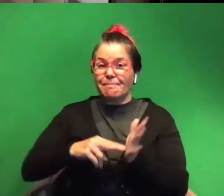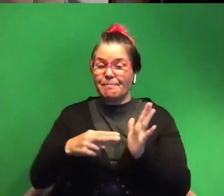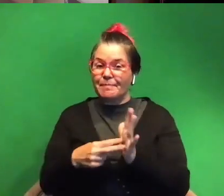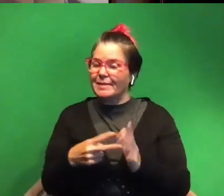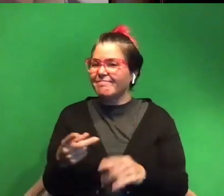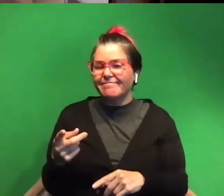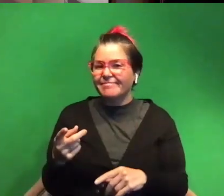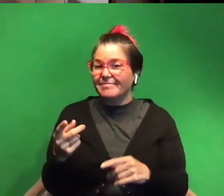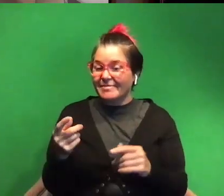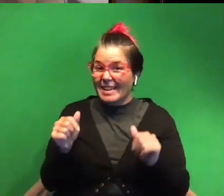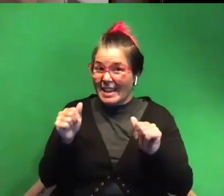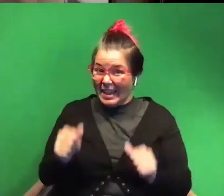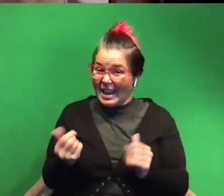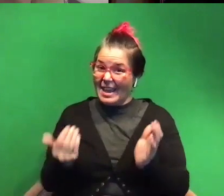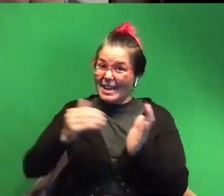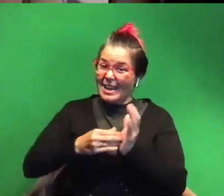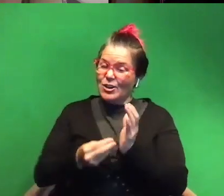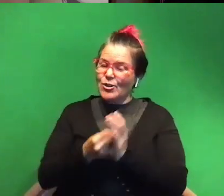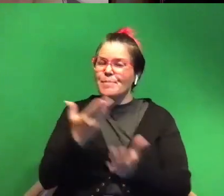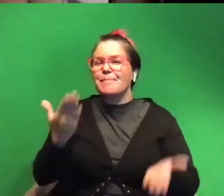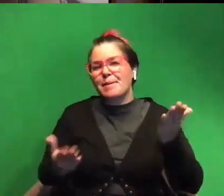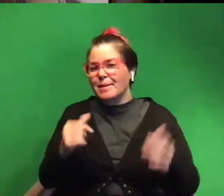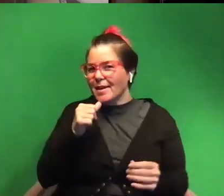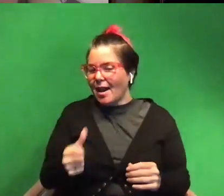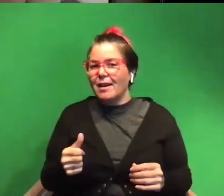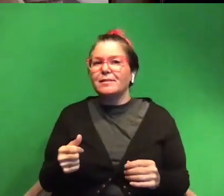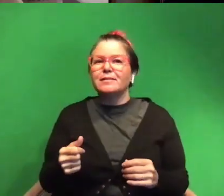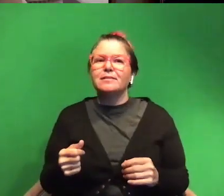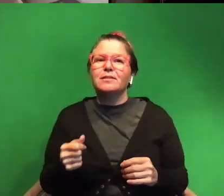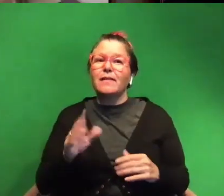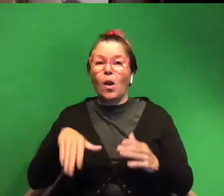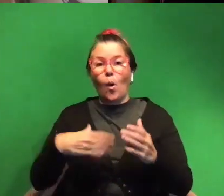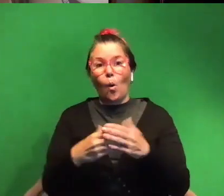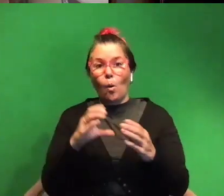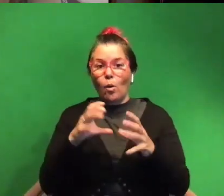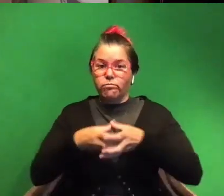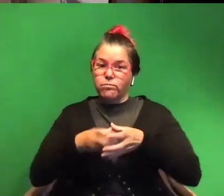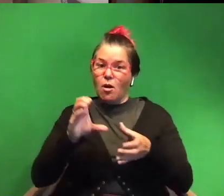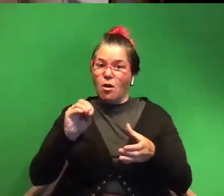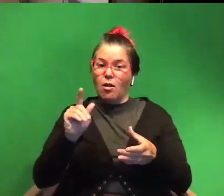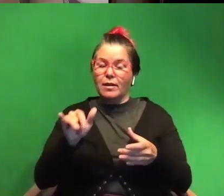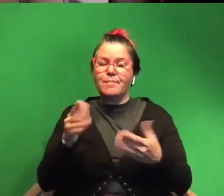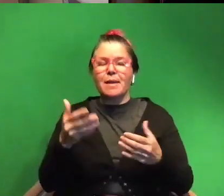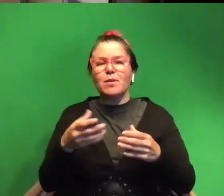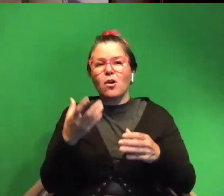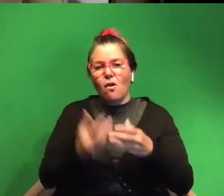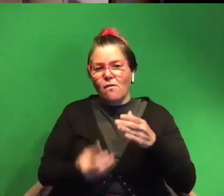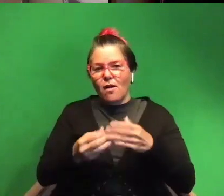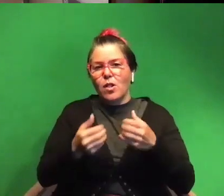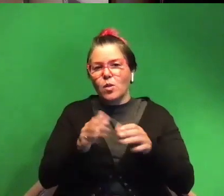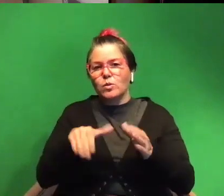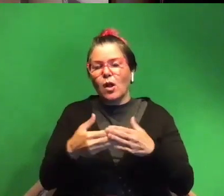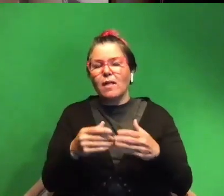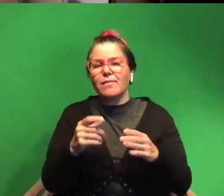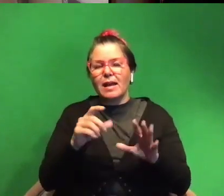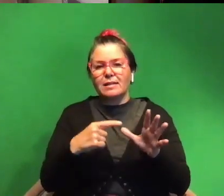be able to actually fill in that space. So instead of having this whole colony here, they might lose all of the tissue that's